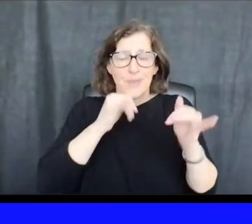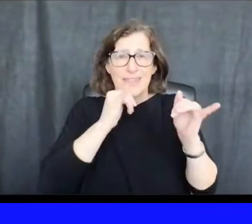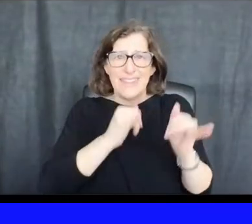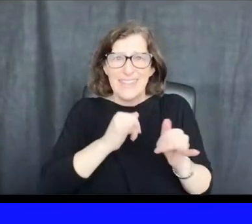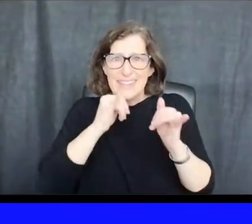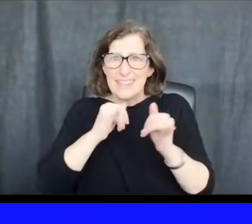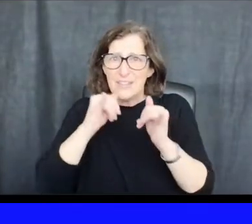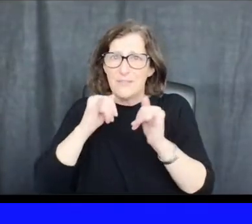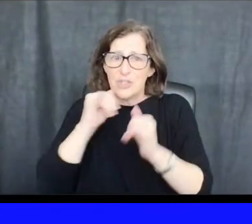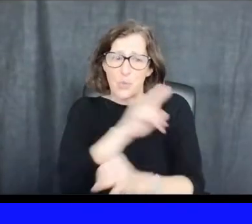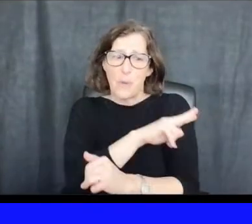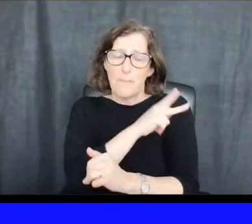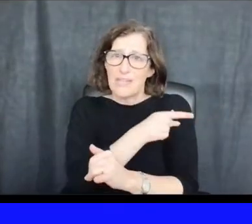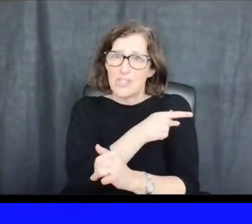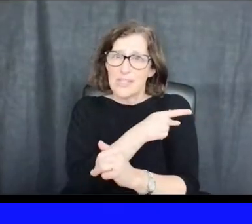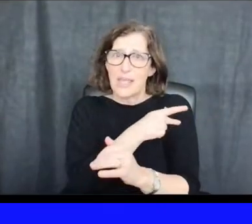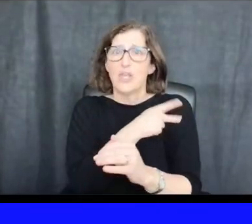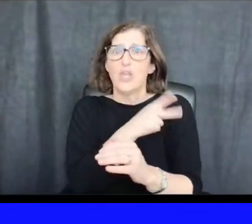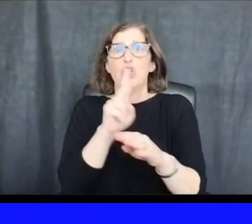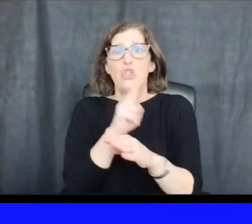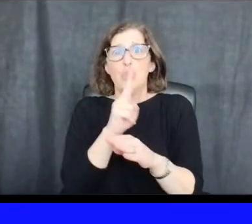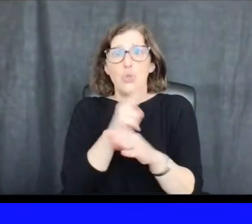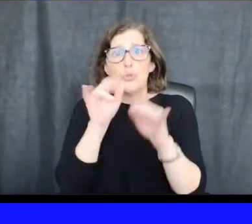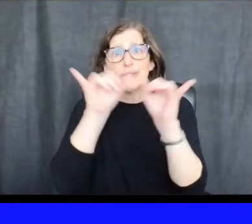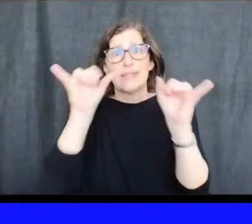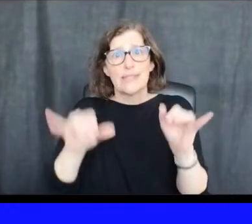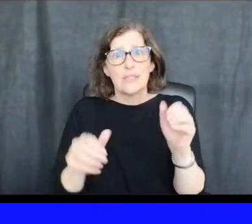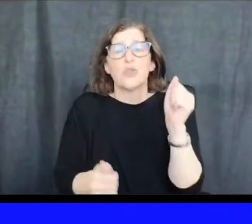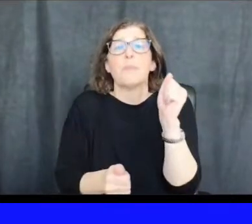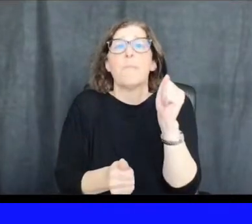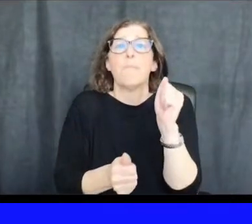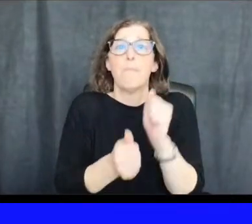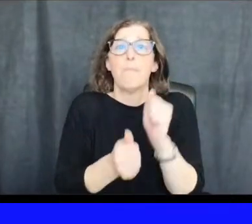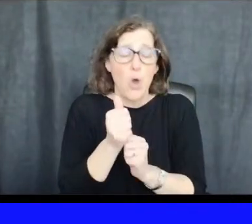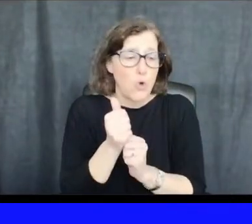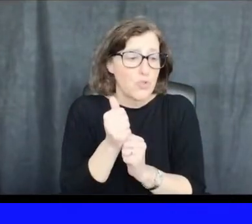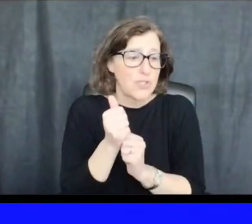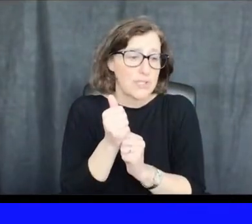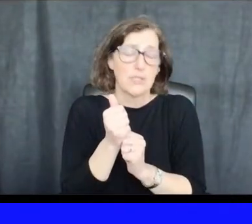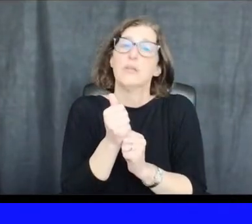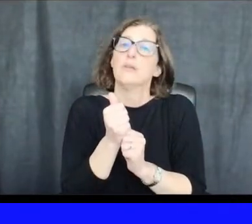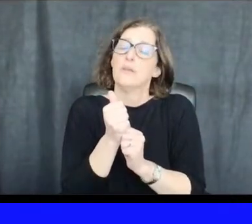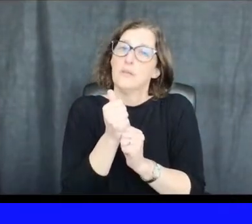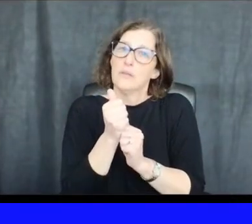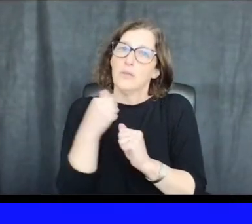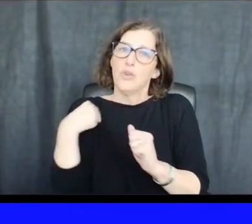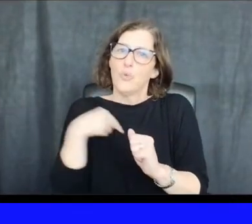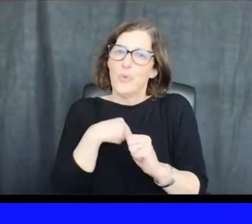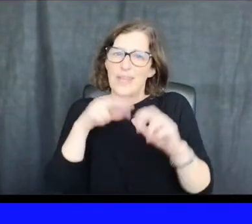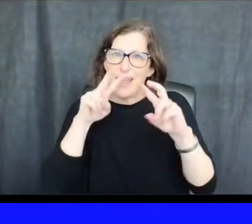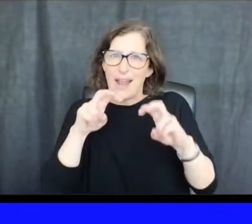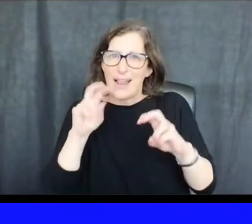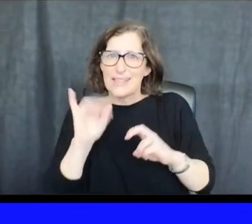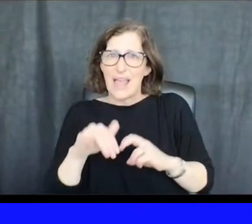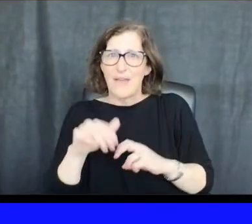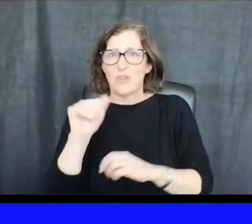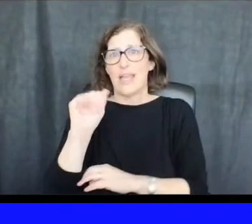in between, if they get sick, they just go to the emergency room. And some of that is because they